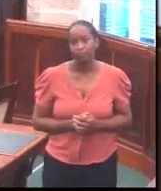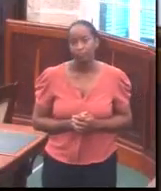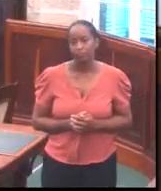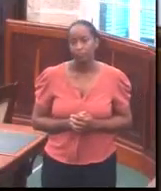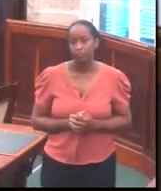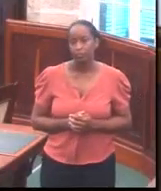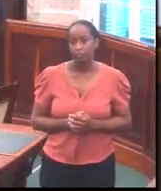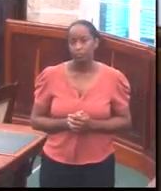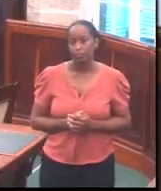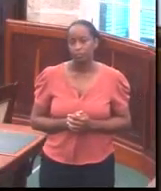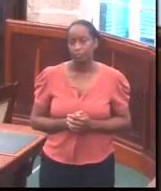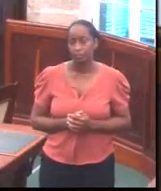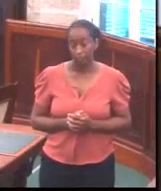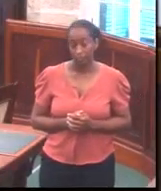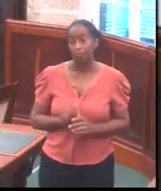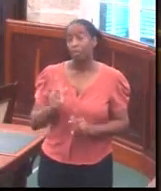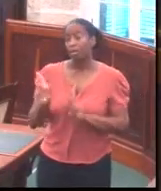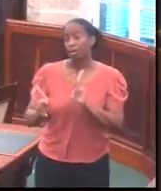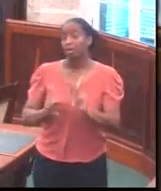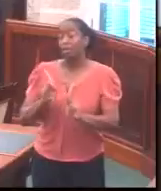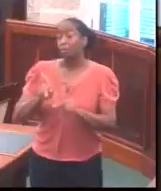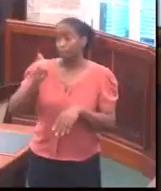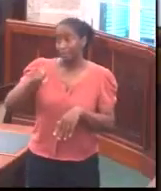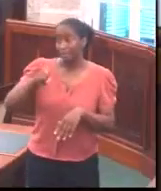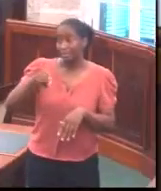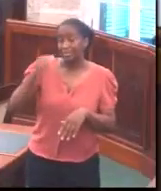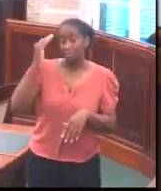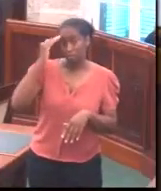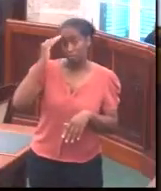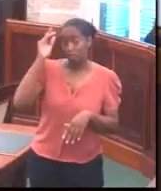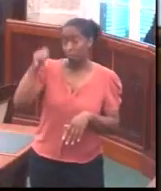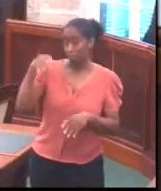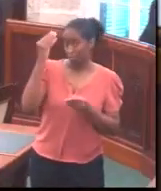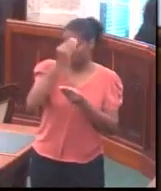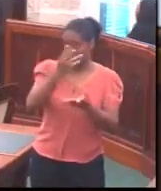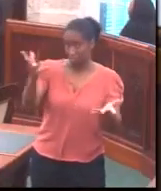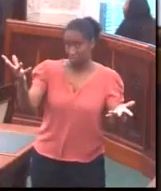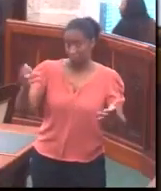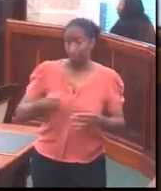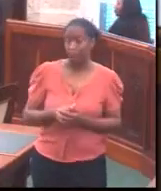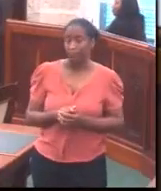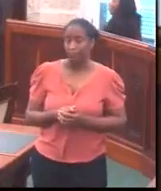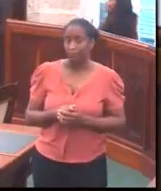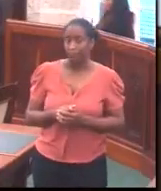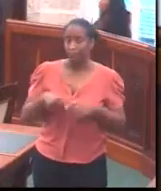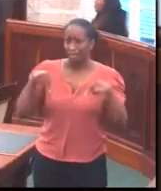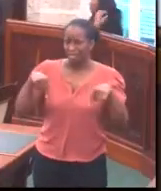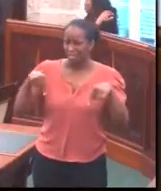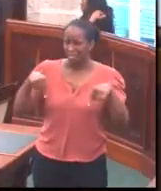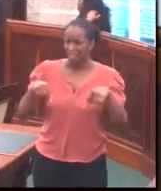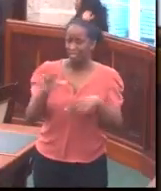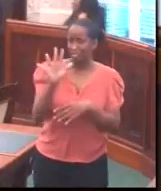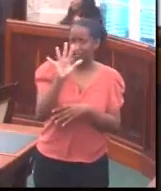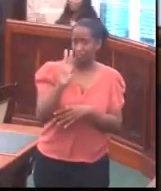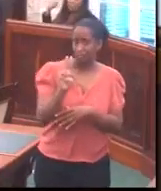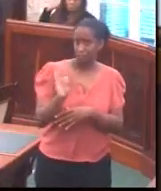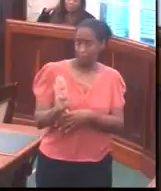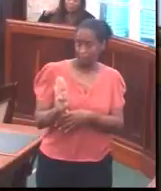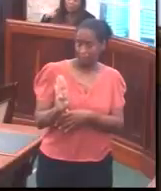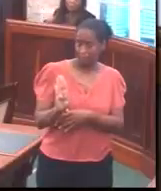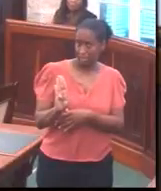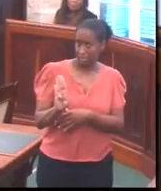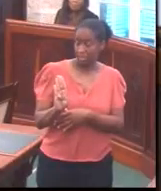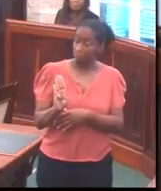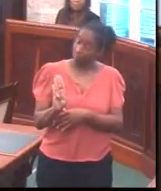the public must know, the public needs to be told that this controversial 52B, which is not the only controversial